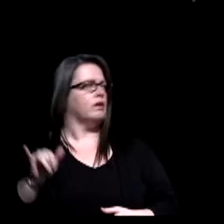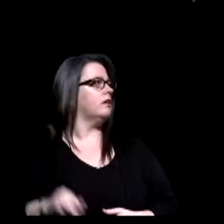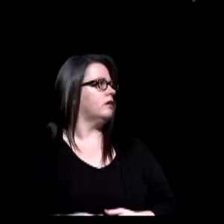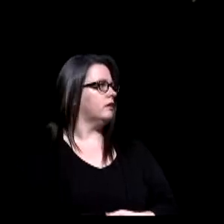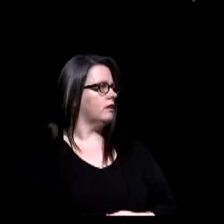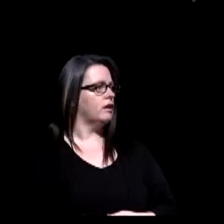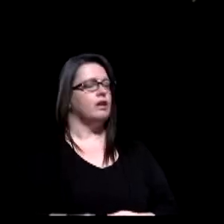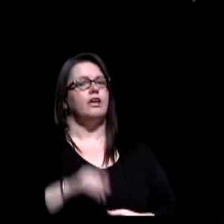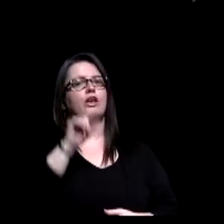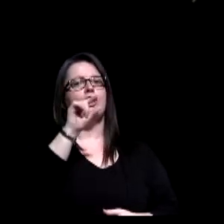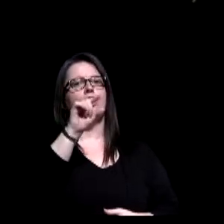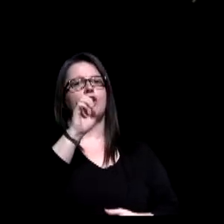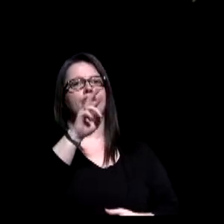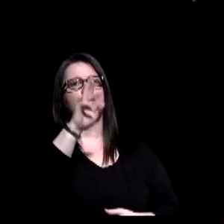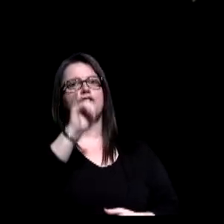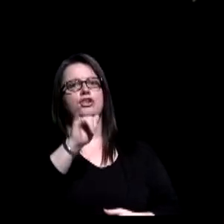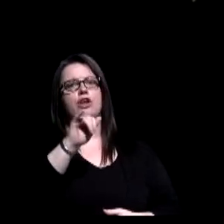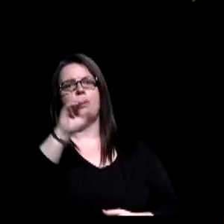Jerry Osman,